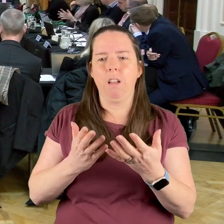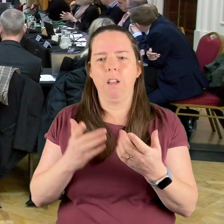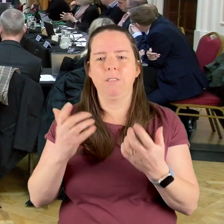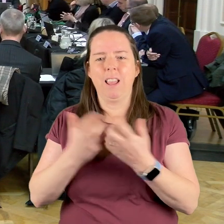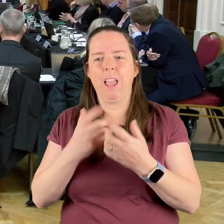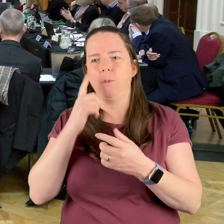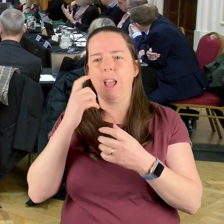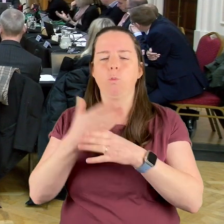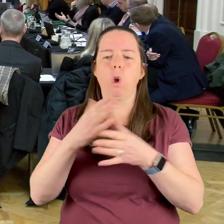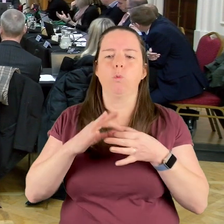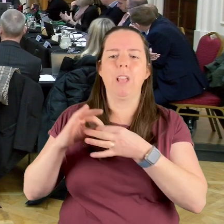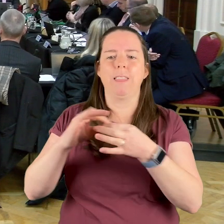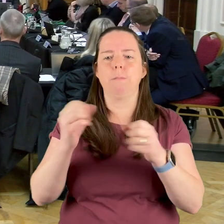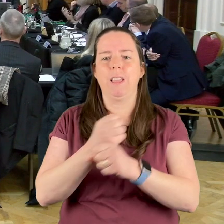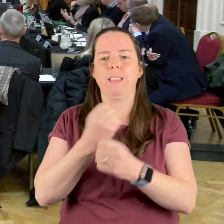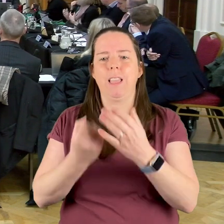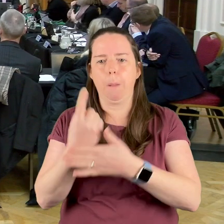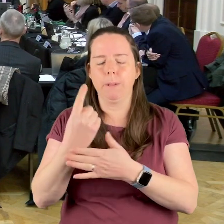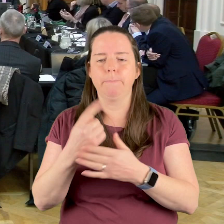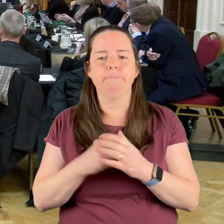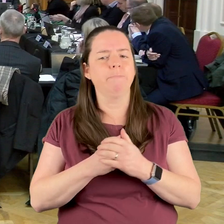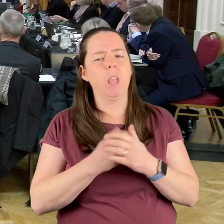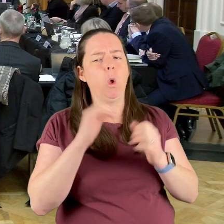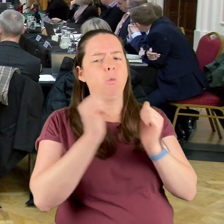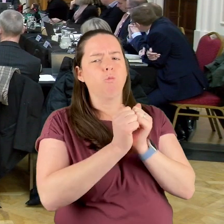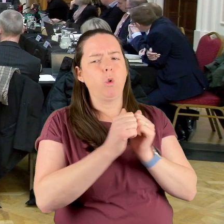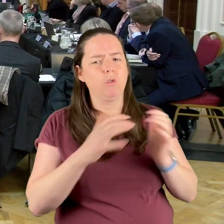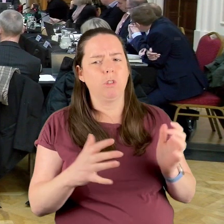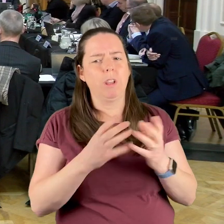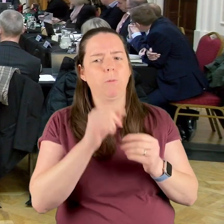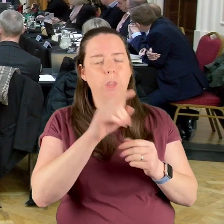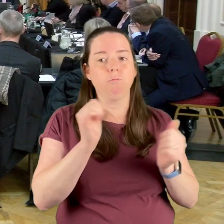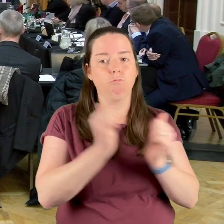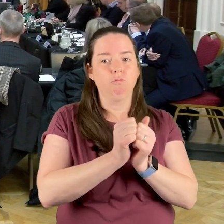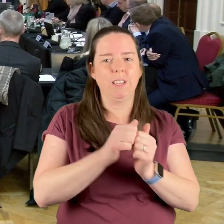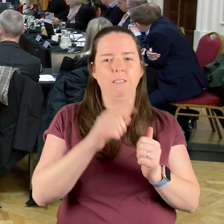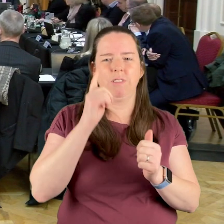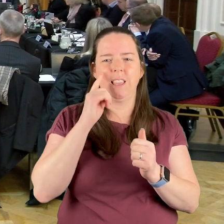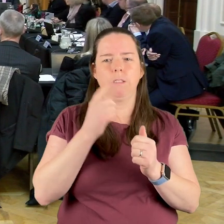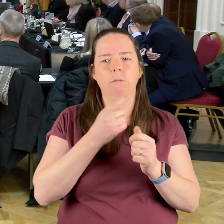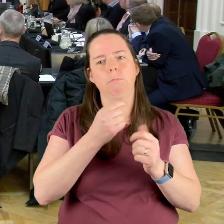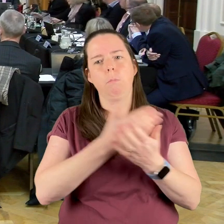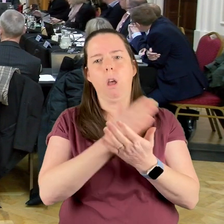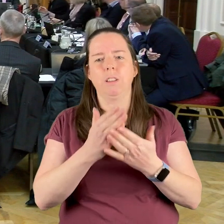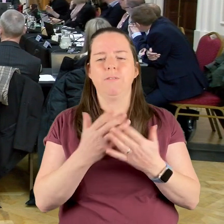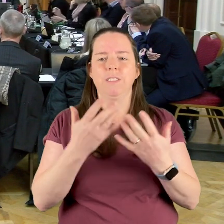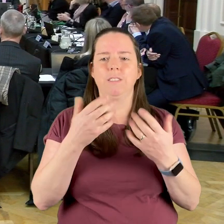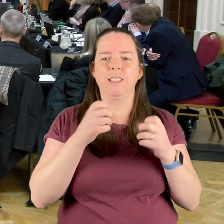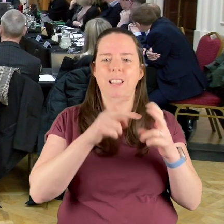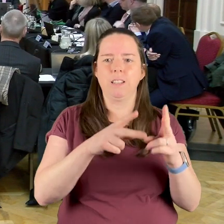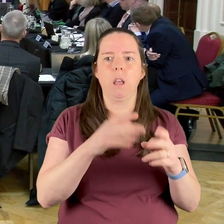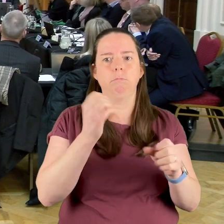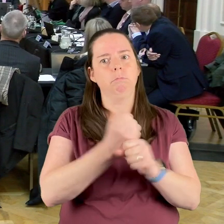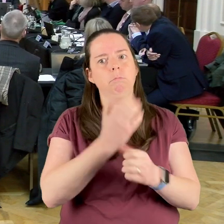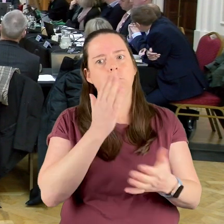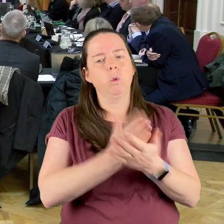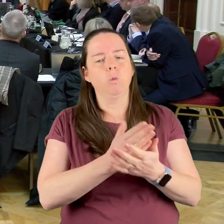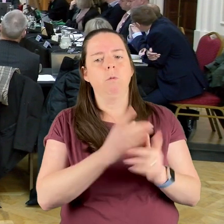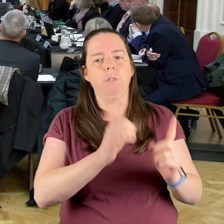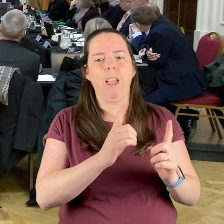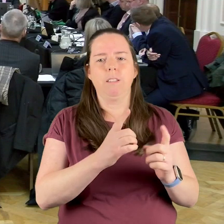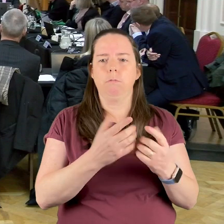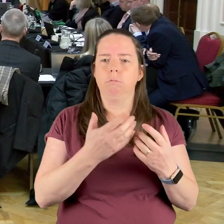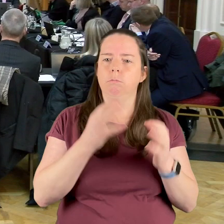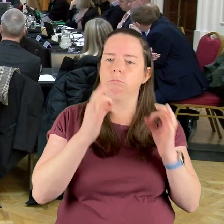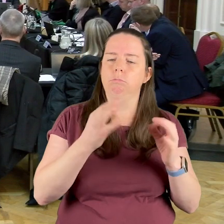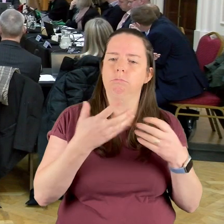what that model looks like, and then how we deliver that and how we can all work together to make that happen. I wouldn't disagree with you there, and I think there are parts of our system that